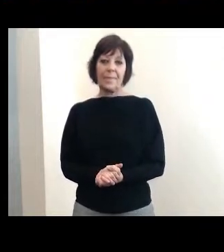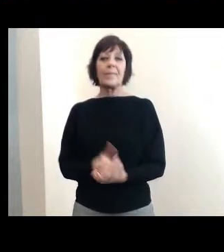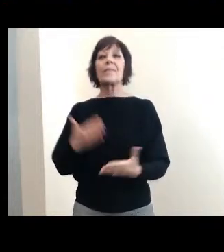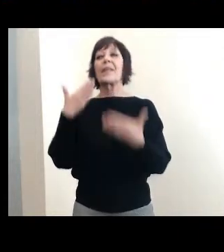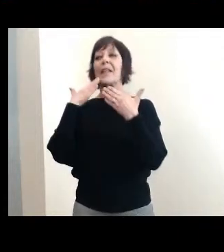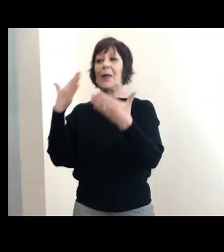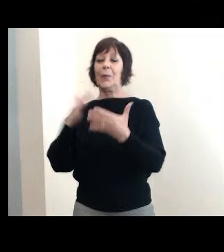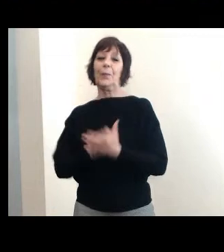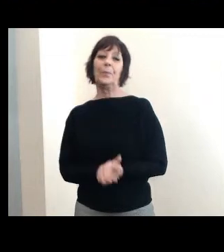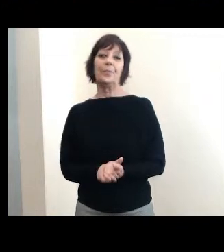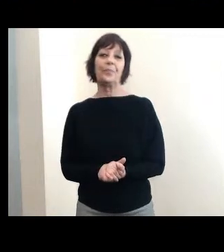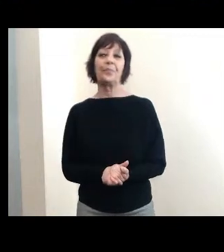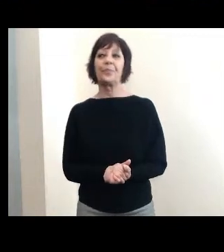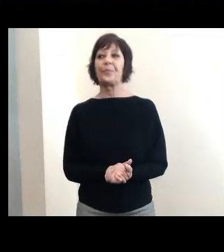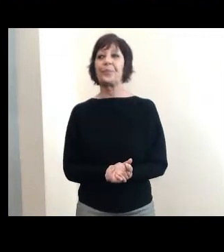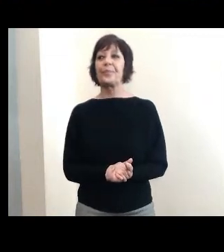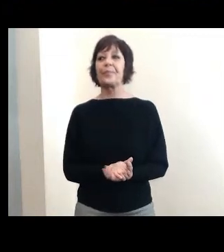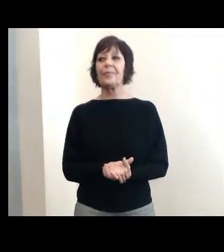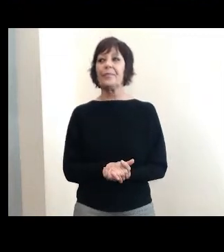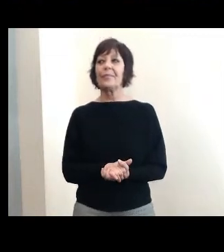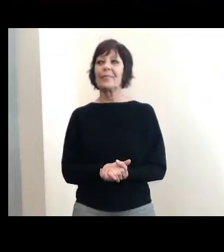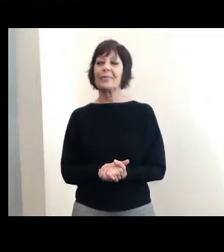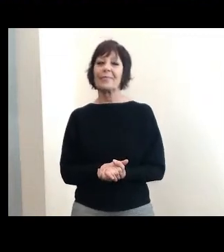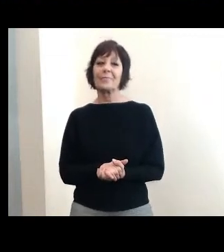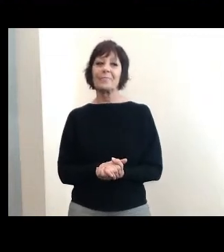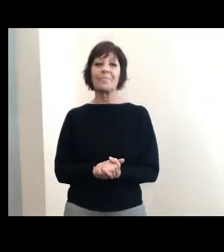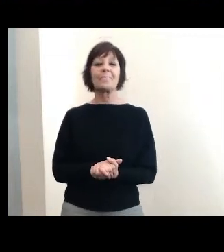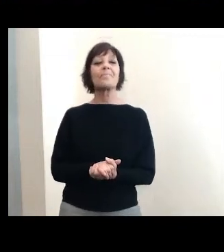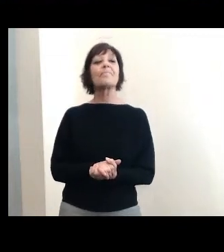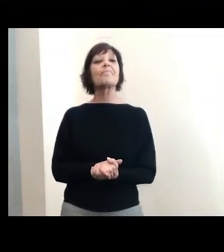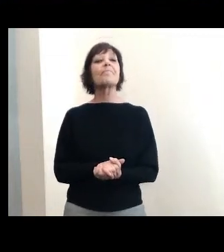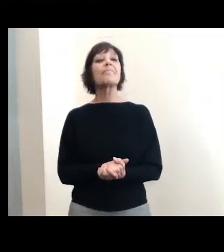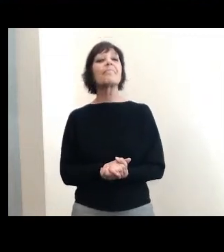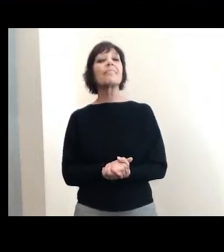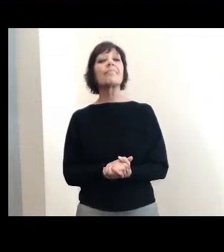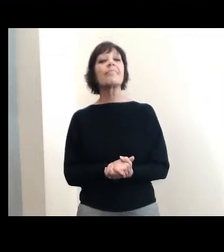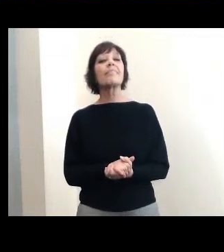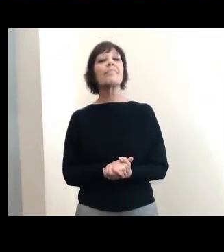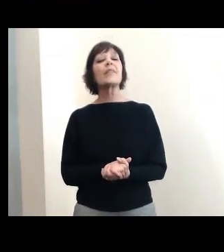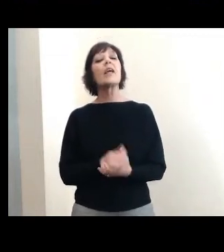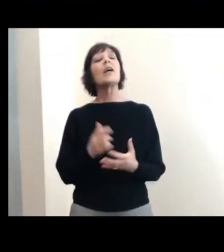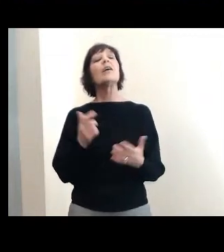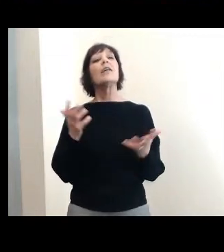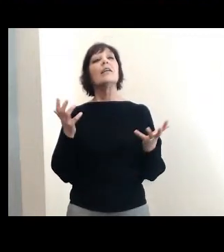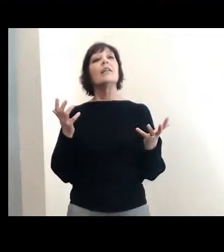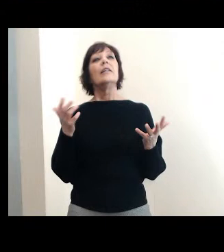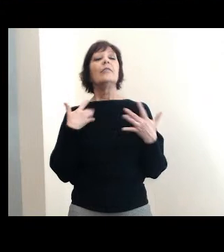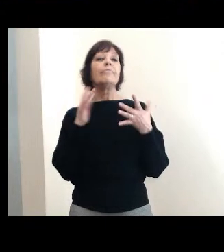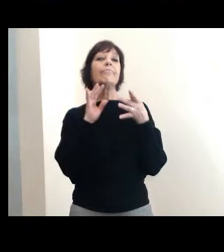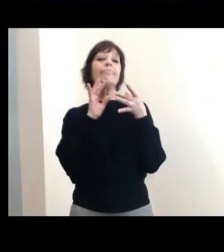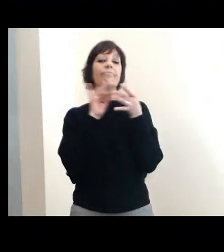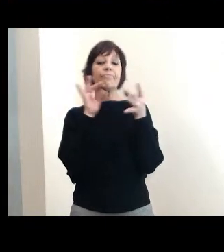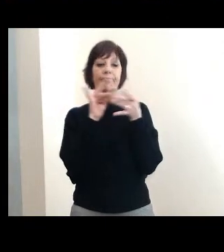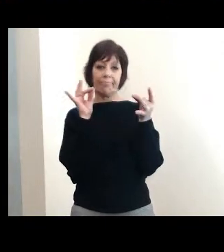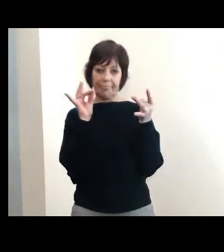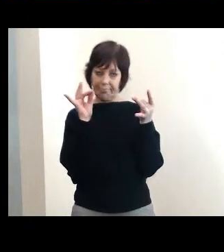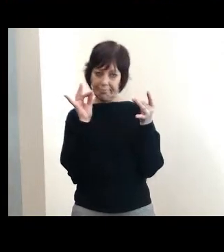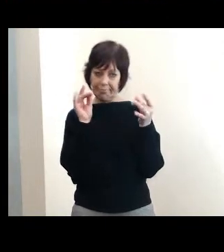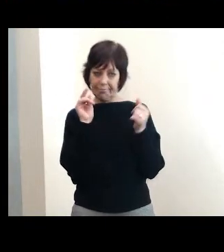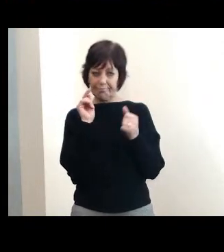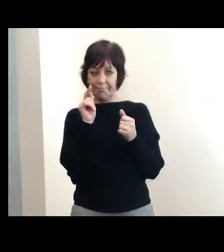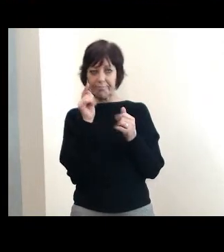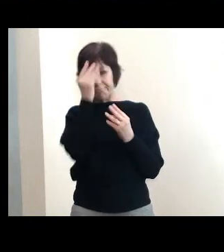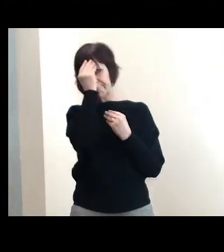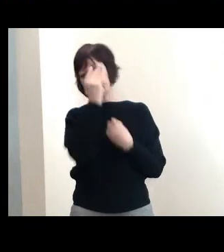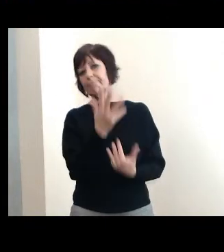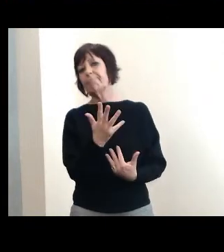Thank you. Switch her on. So I just want to talk about let everybody